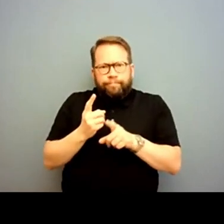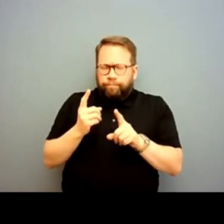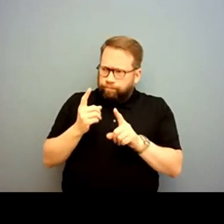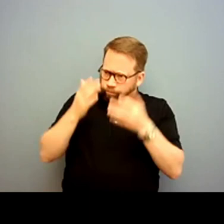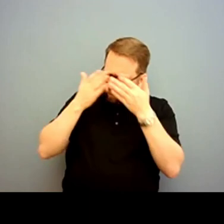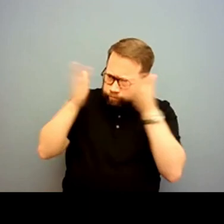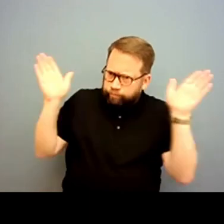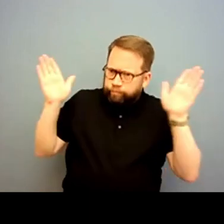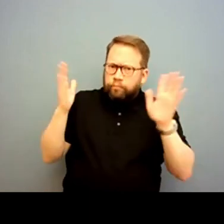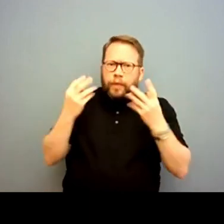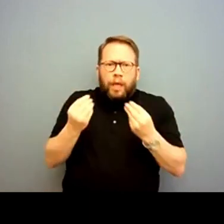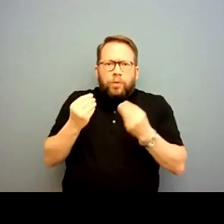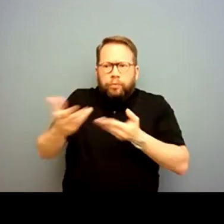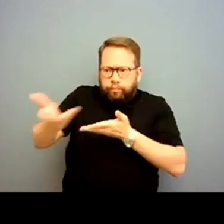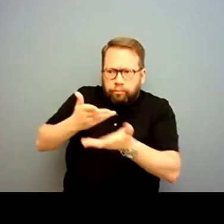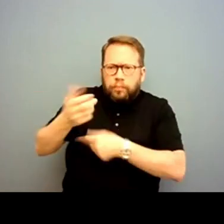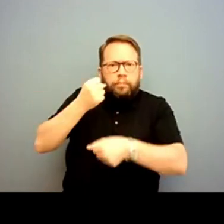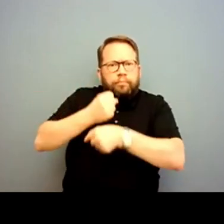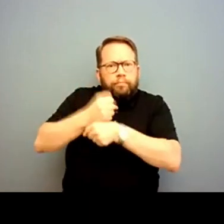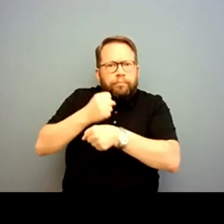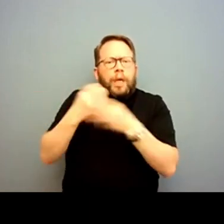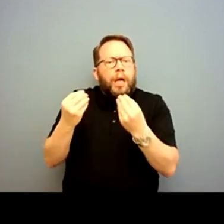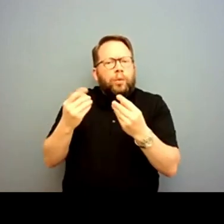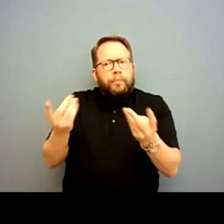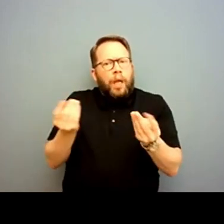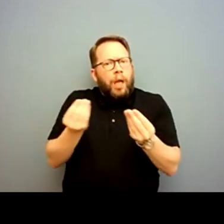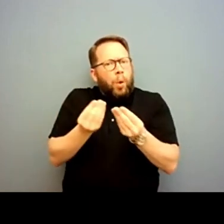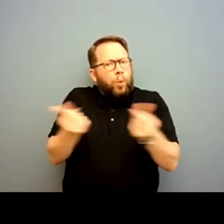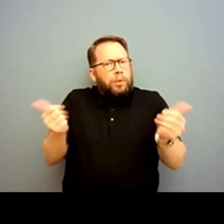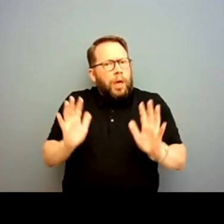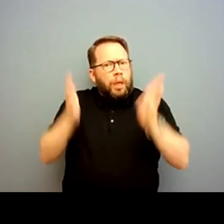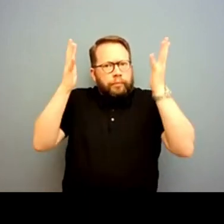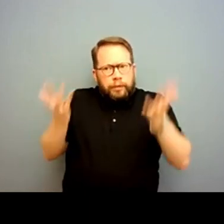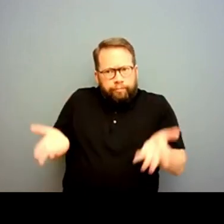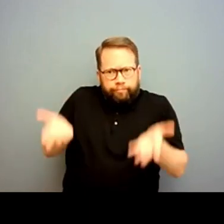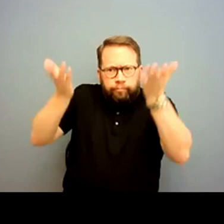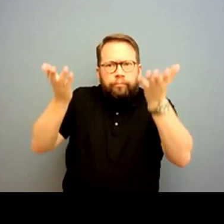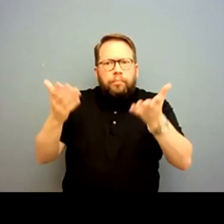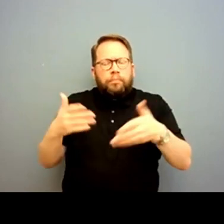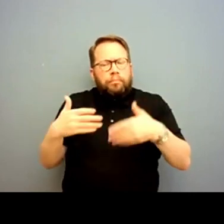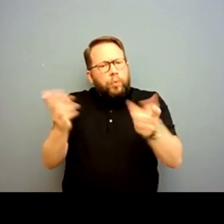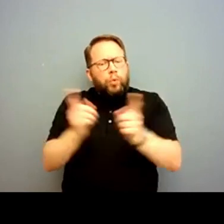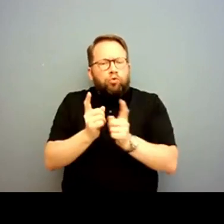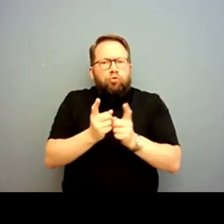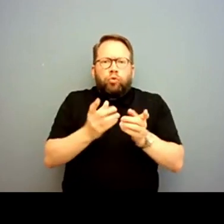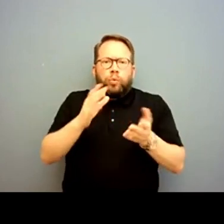Creating new opportunities for people in the sparsely populated Arctic is given a priority.